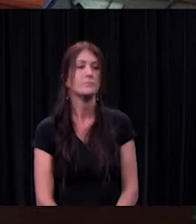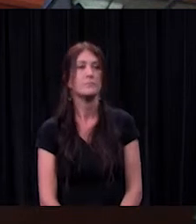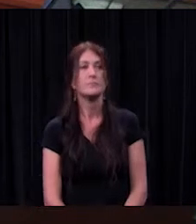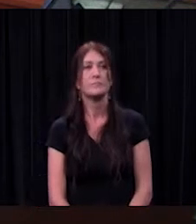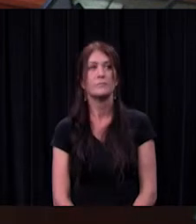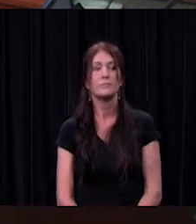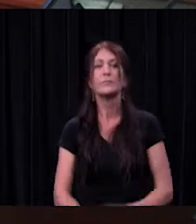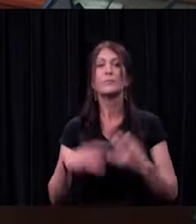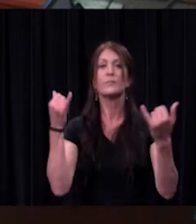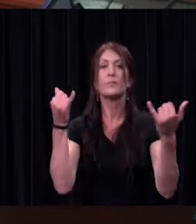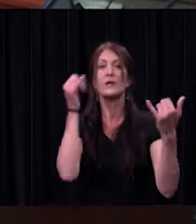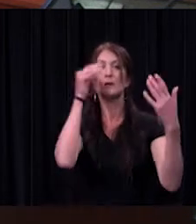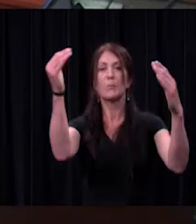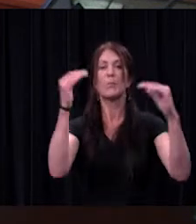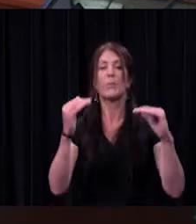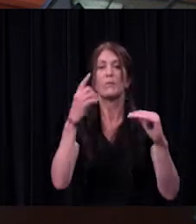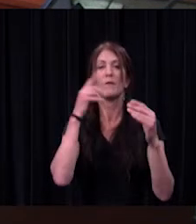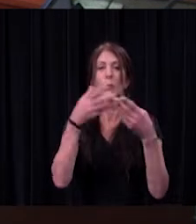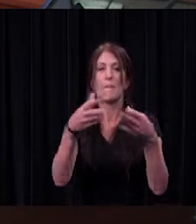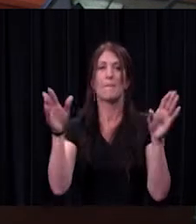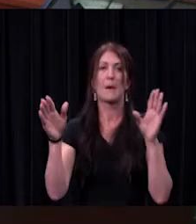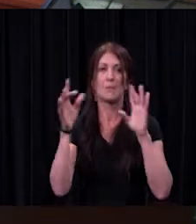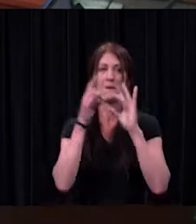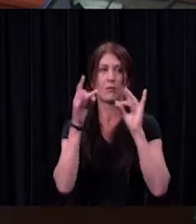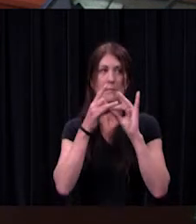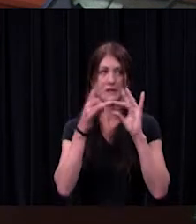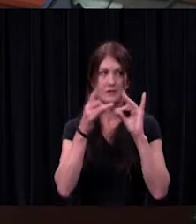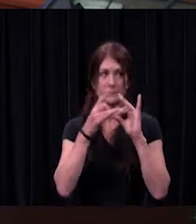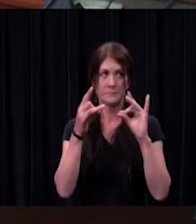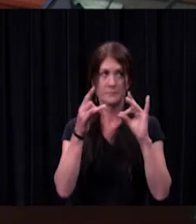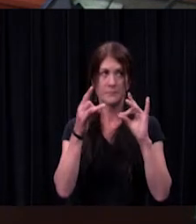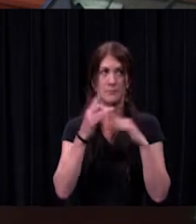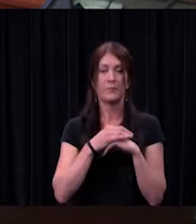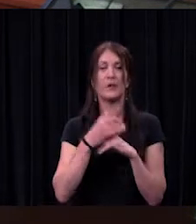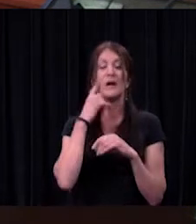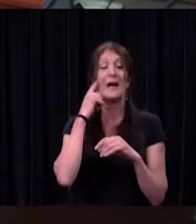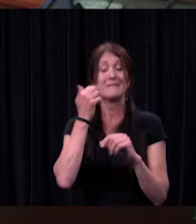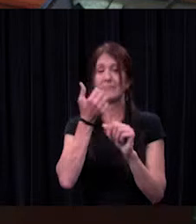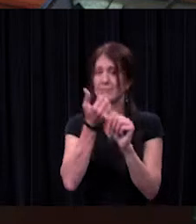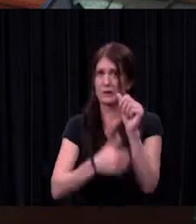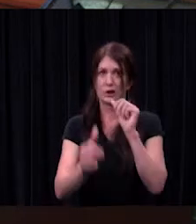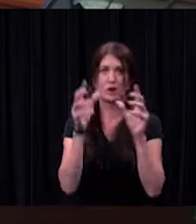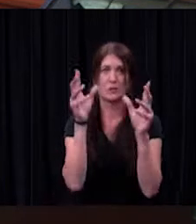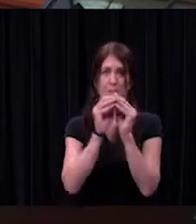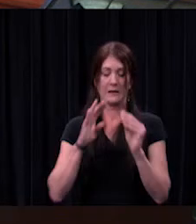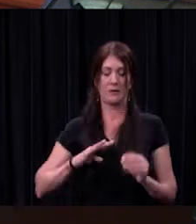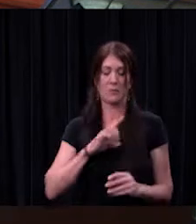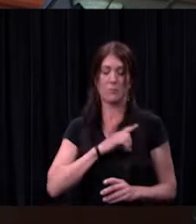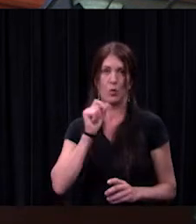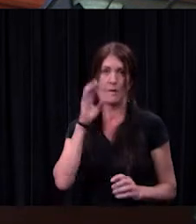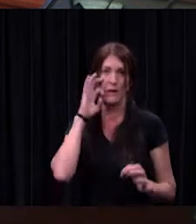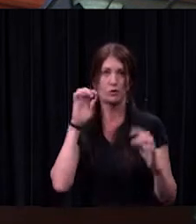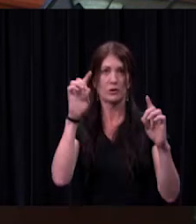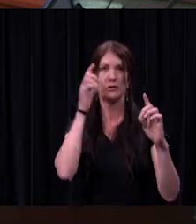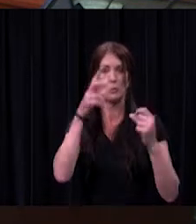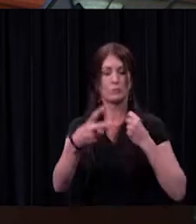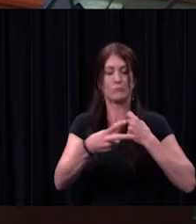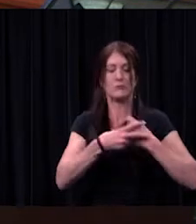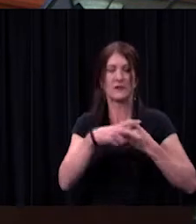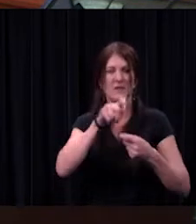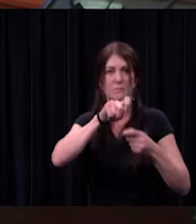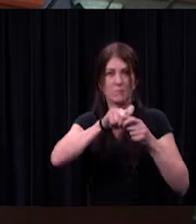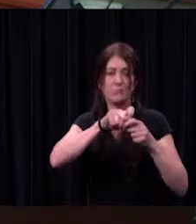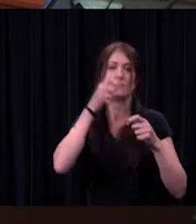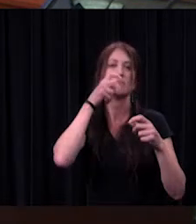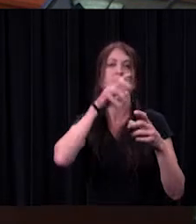So we'll move on to public comments. At each regular meeting, the Board of Education reserves limited time for individuals wishing to